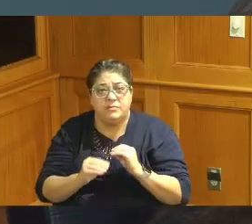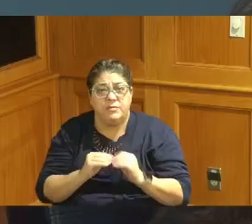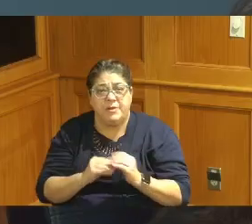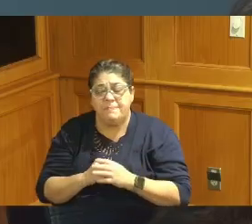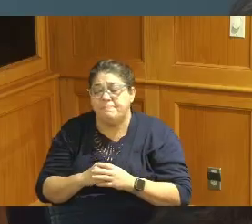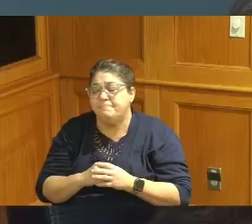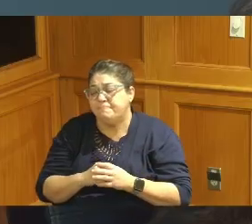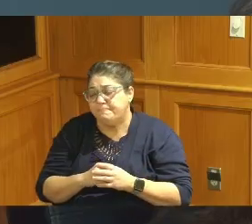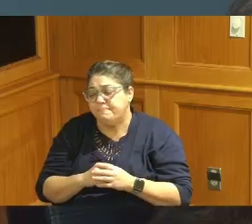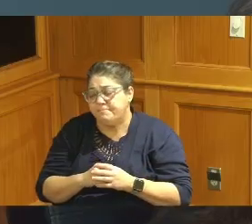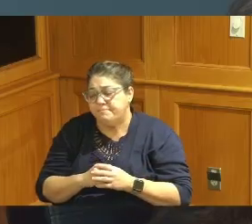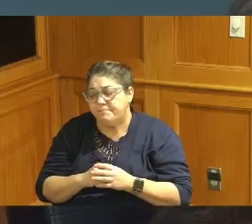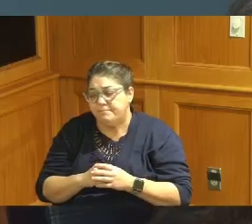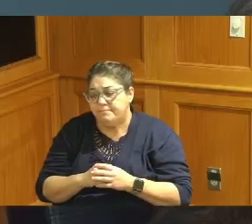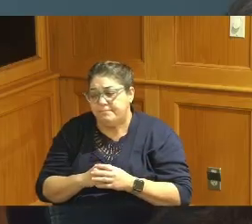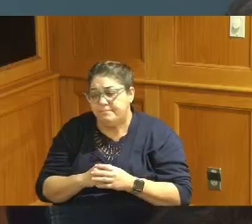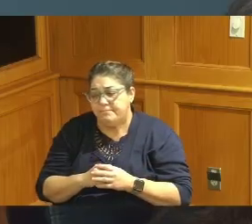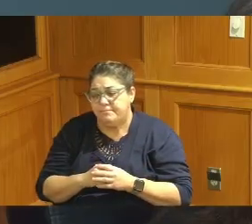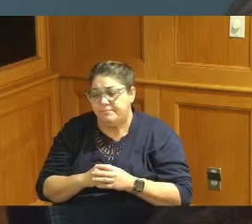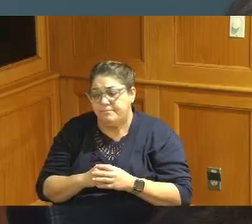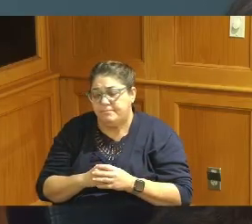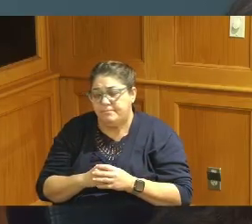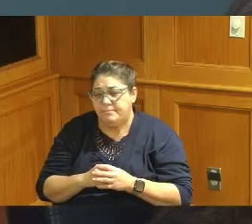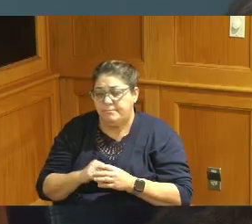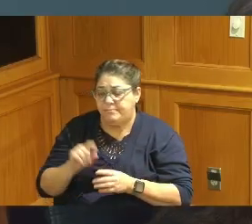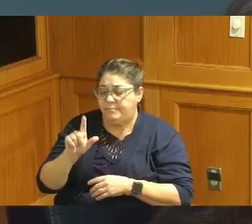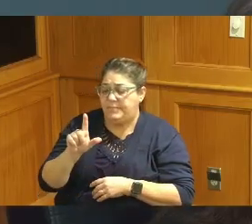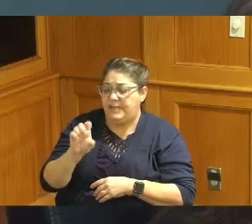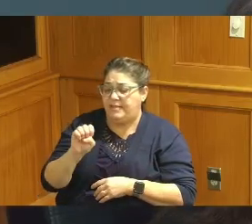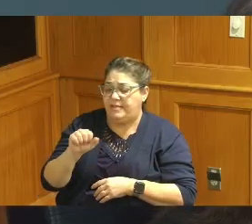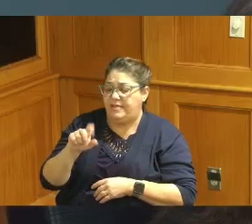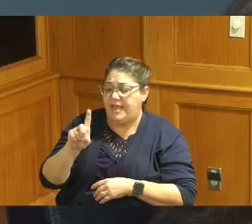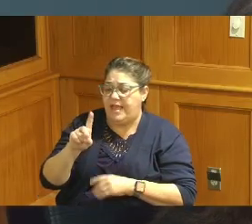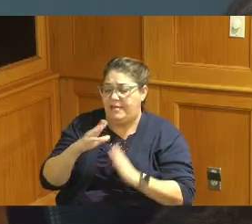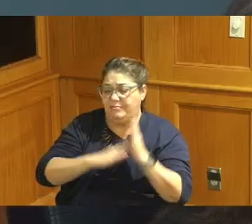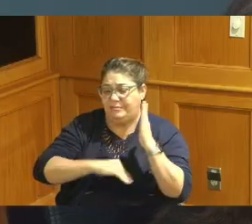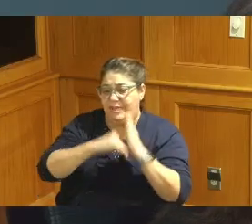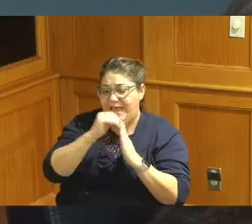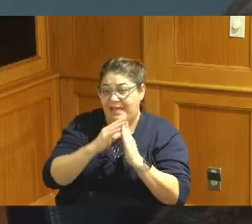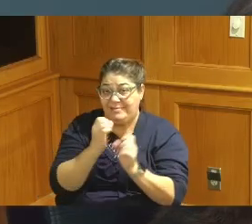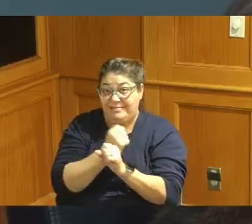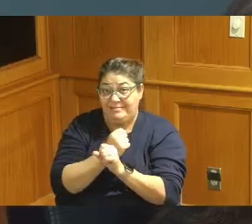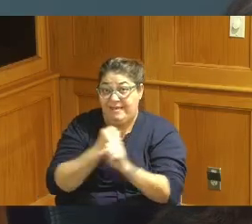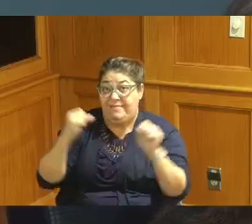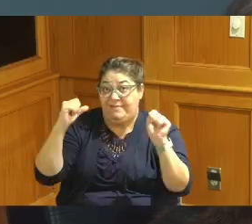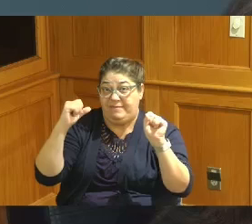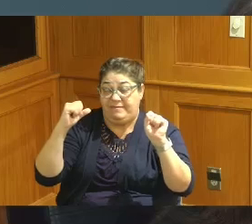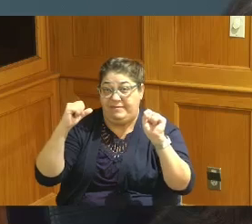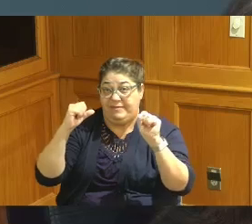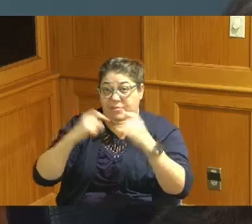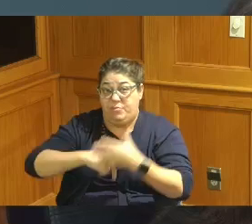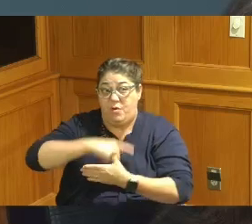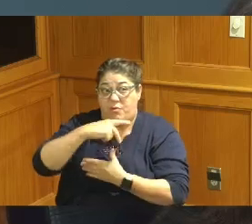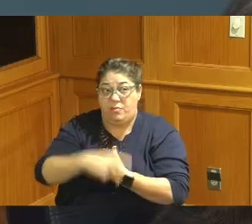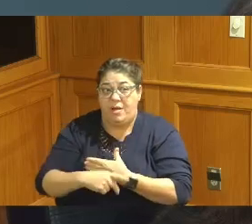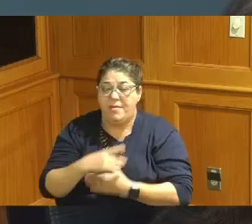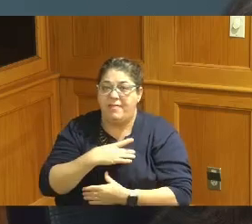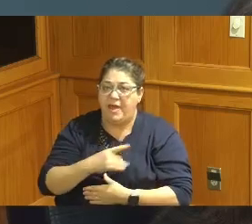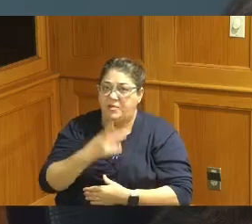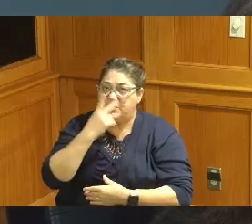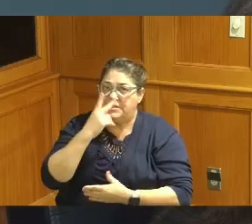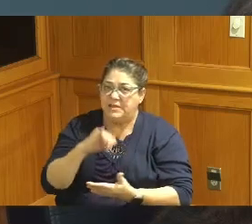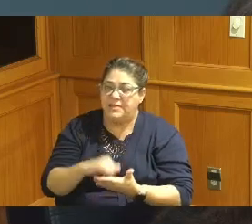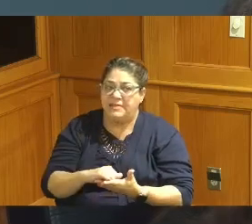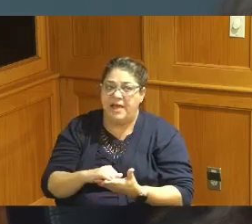I would say as far as the lead safe program, I really like seeing the map with all those